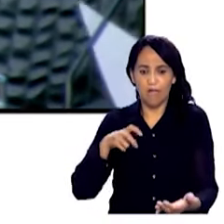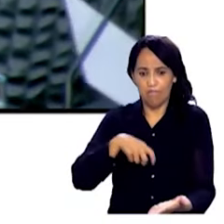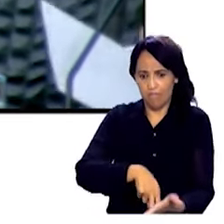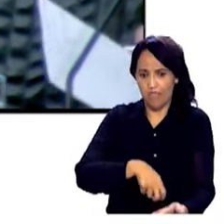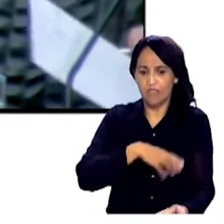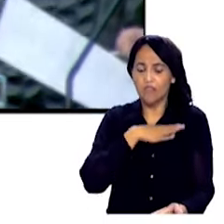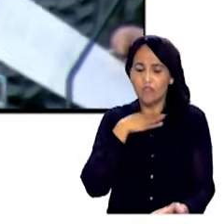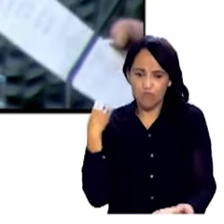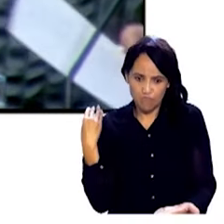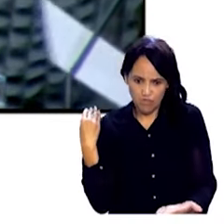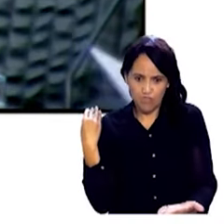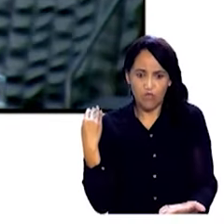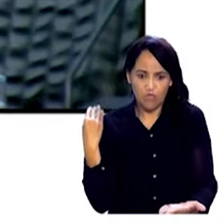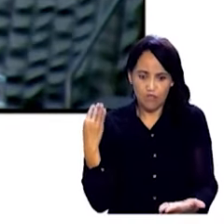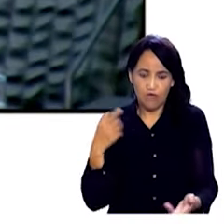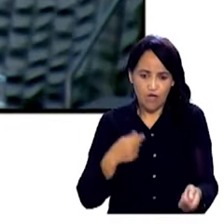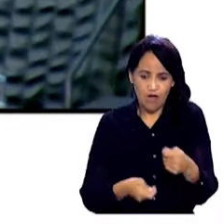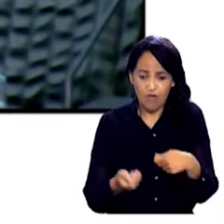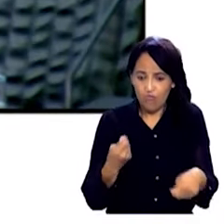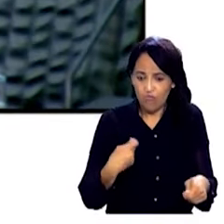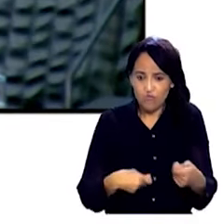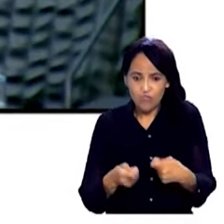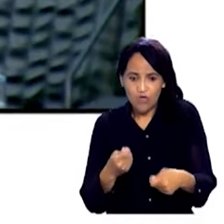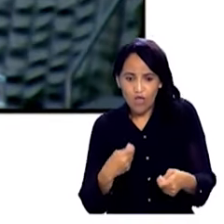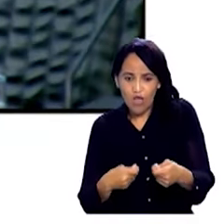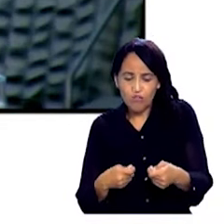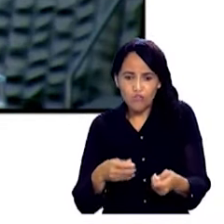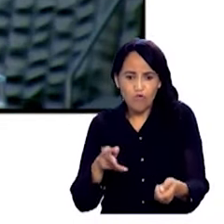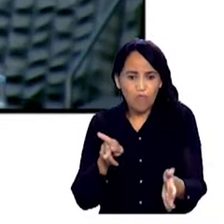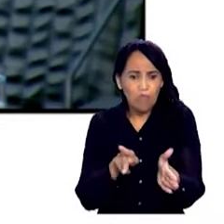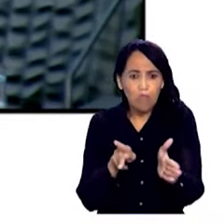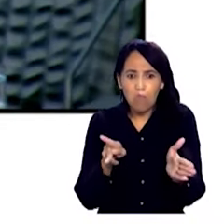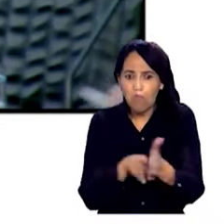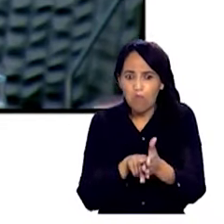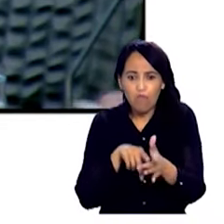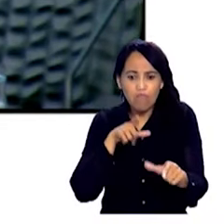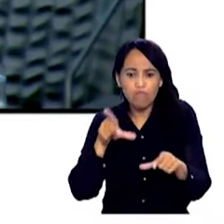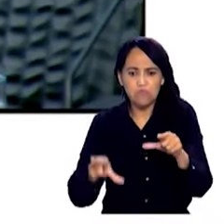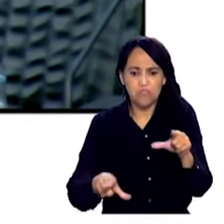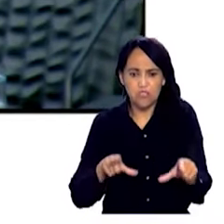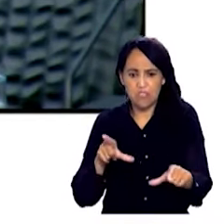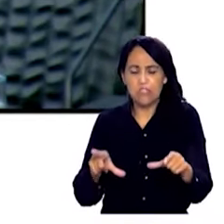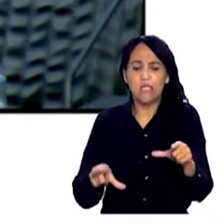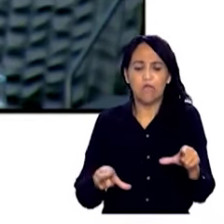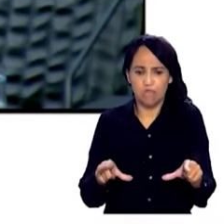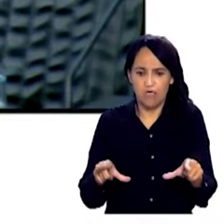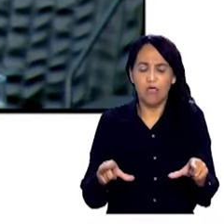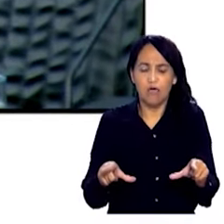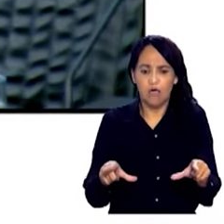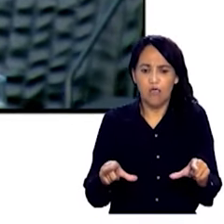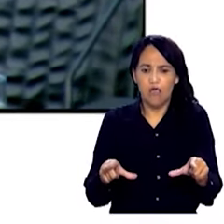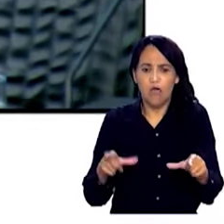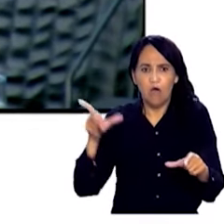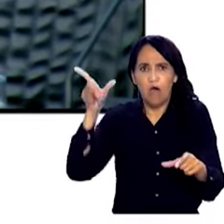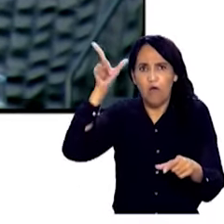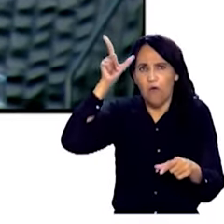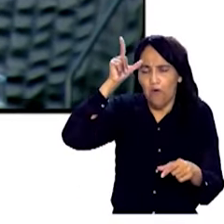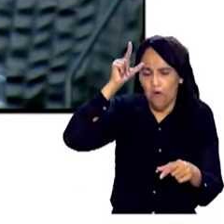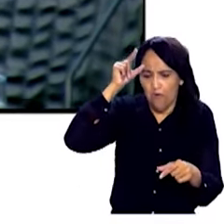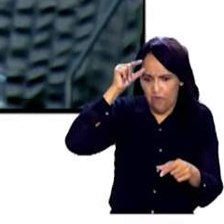doet to can also al that is because